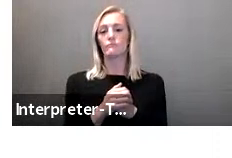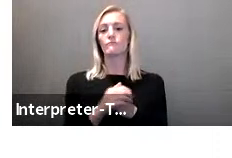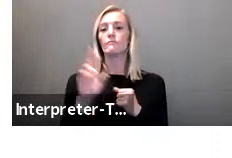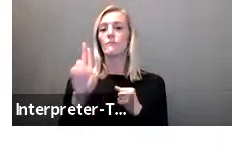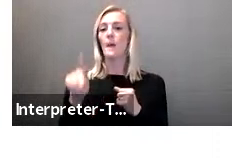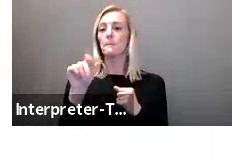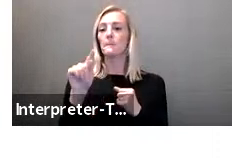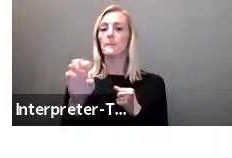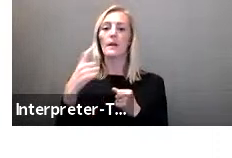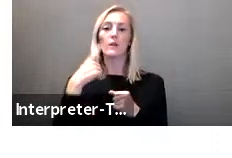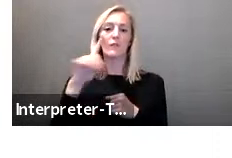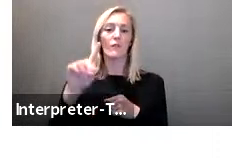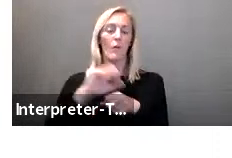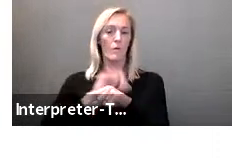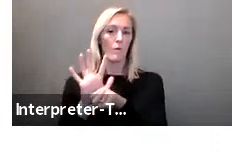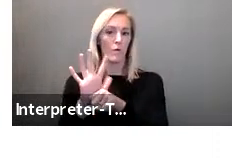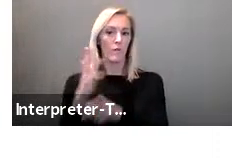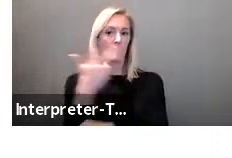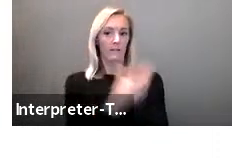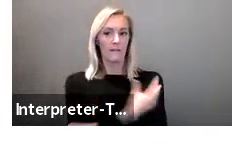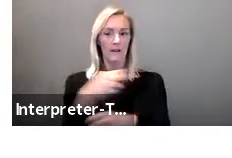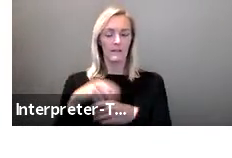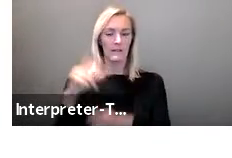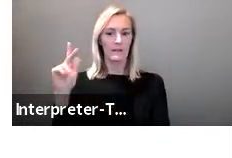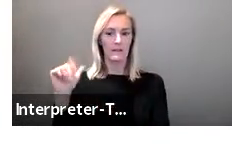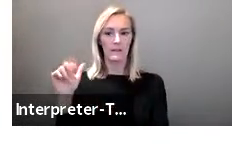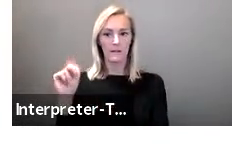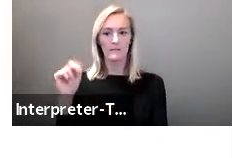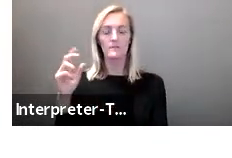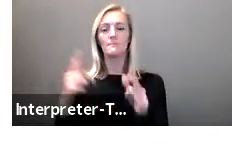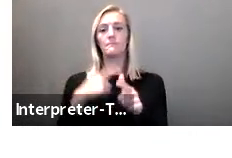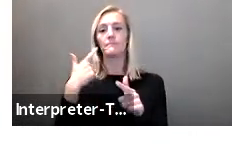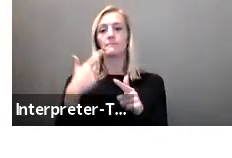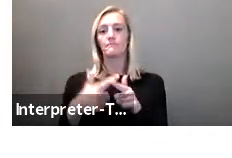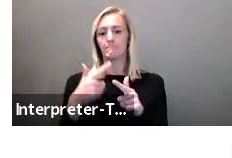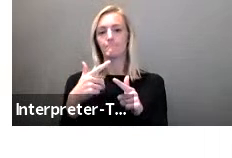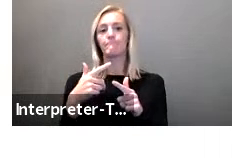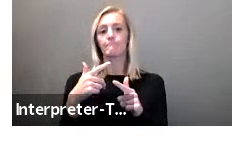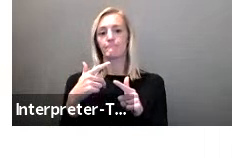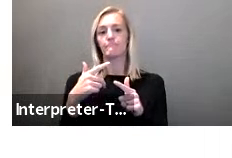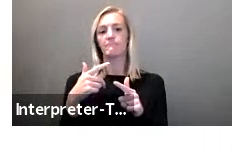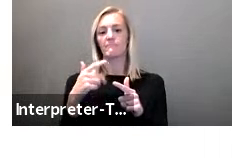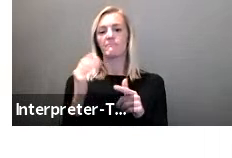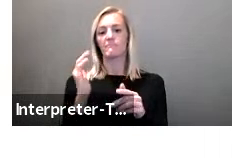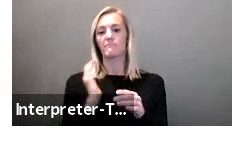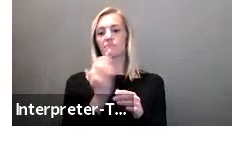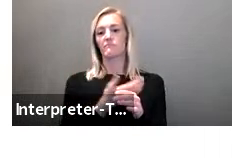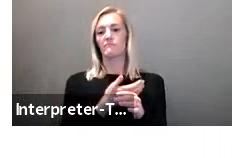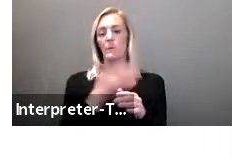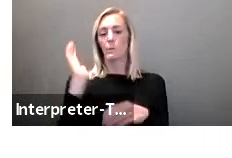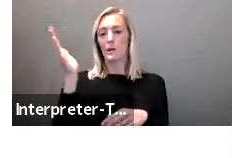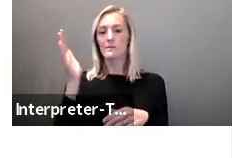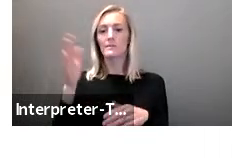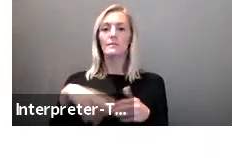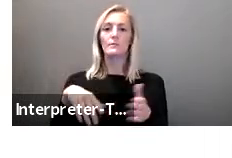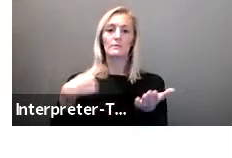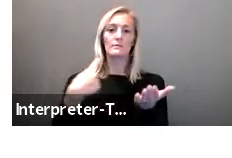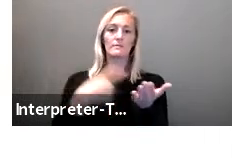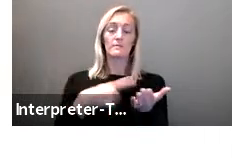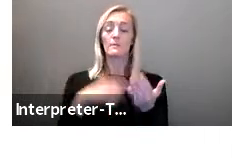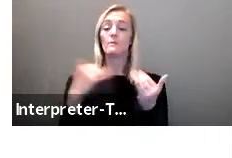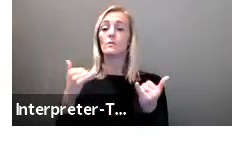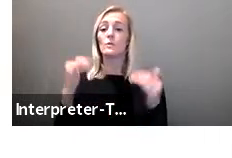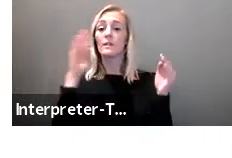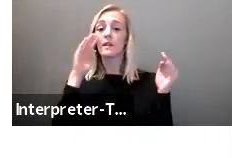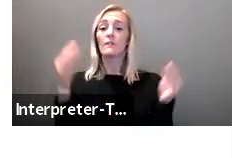with COVID vaccinations in Kansas. Then we're going to move to the main presentations and the discussions, which today are focusing